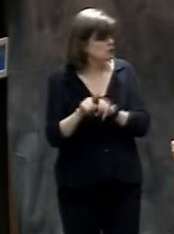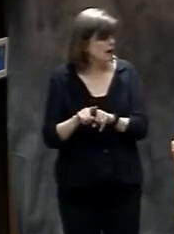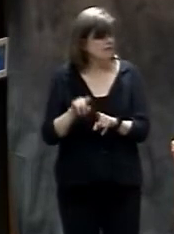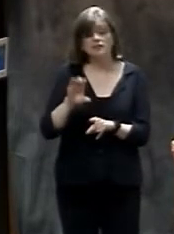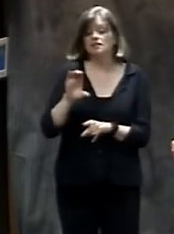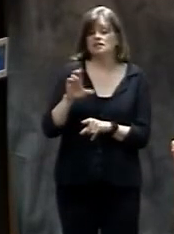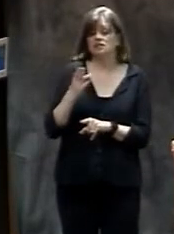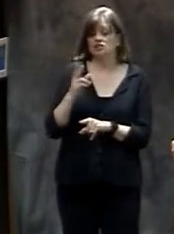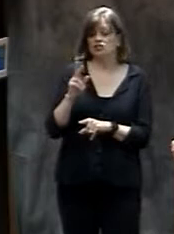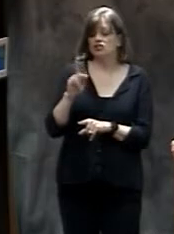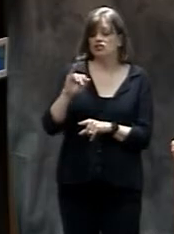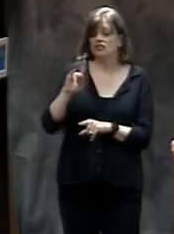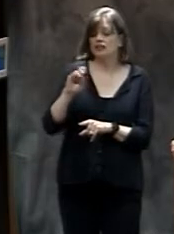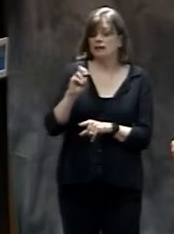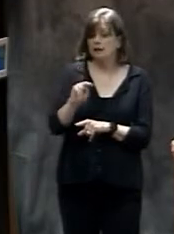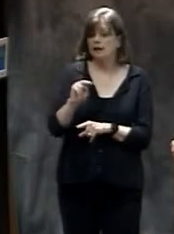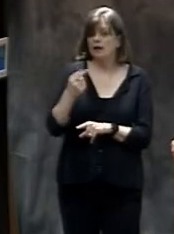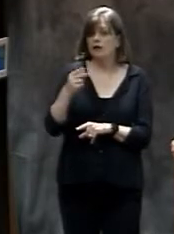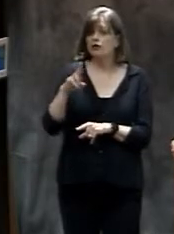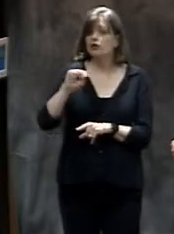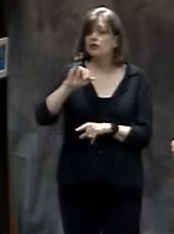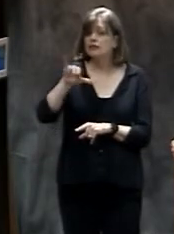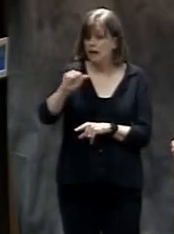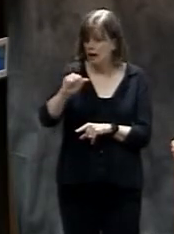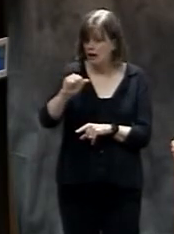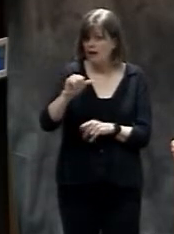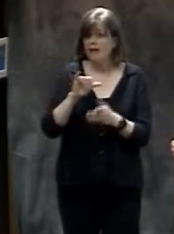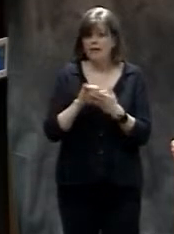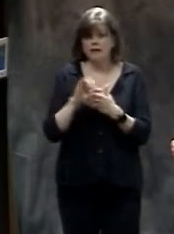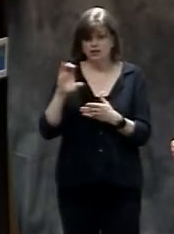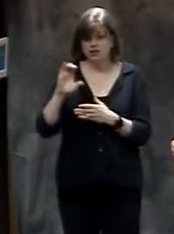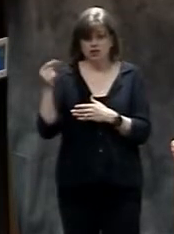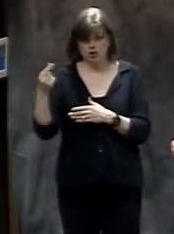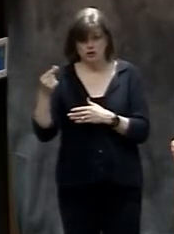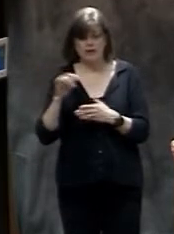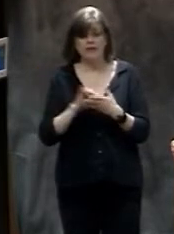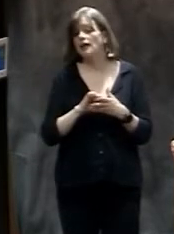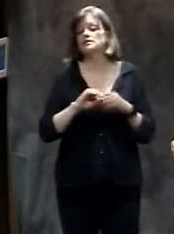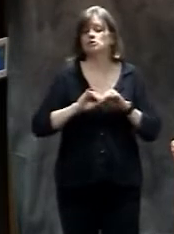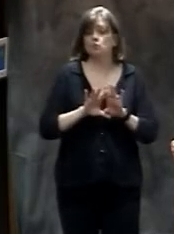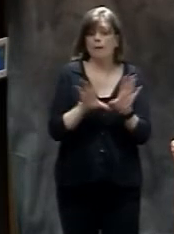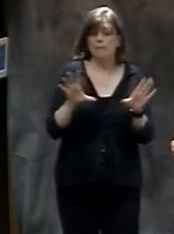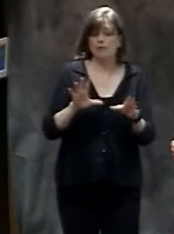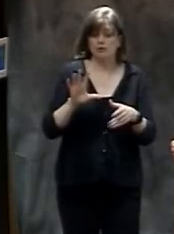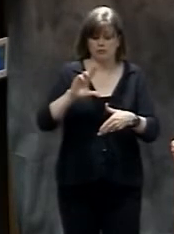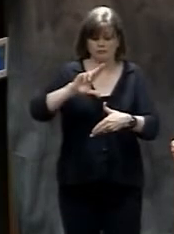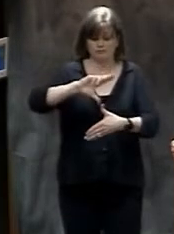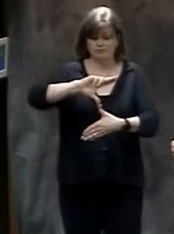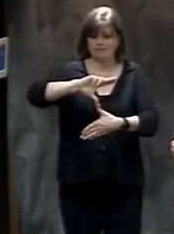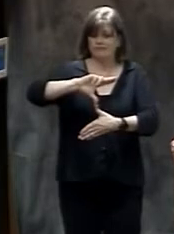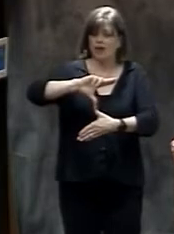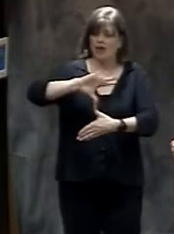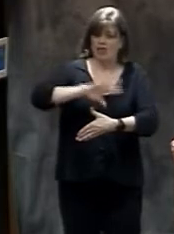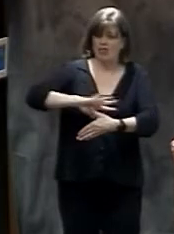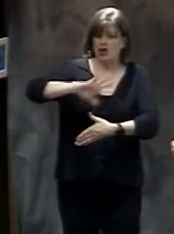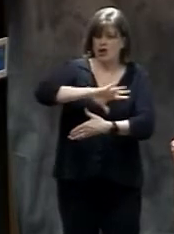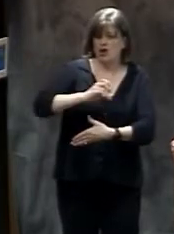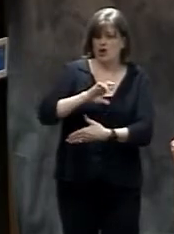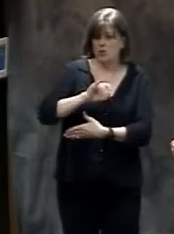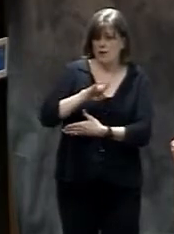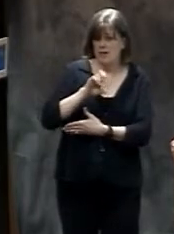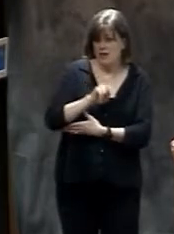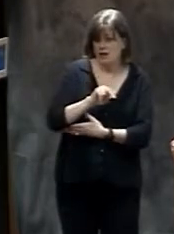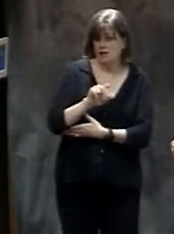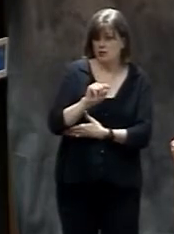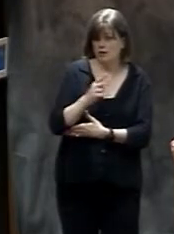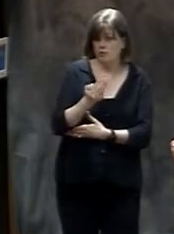mosquito-borne virus that swept through the Caribbean starting in 2014, rapidly spread throughout the Americas, and to date we've seen